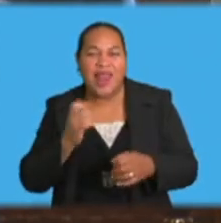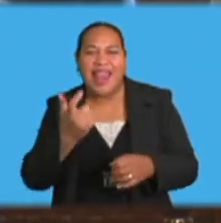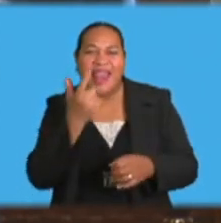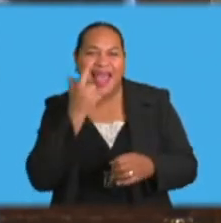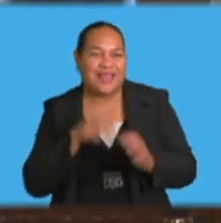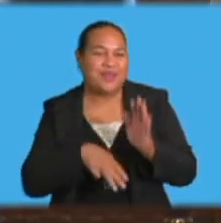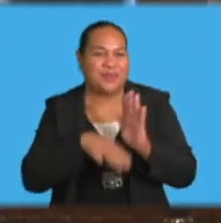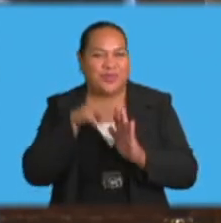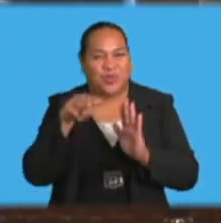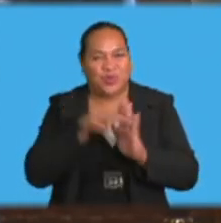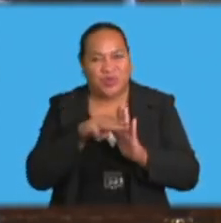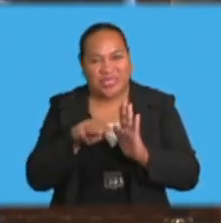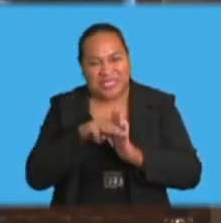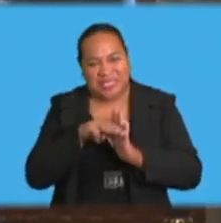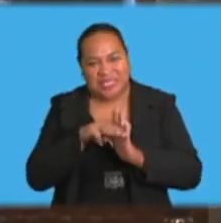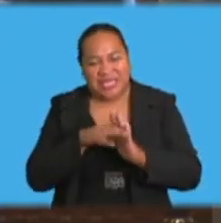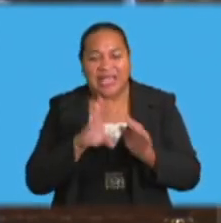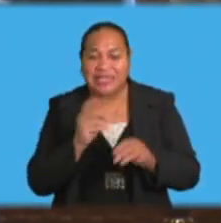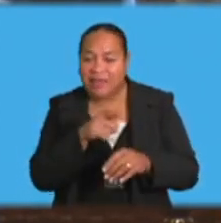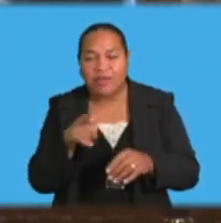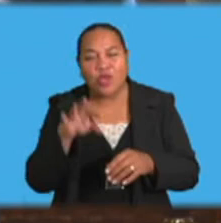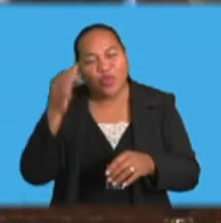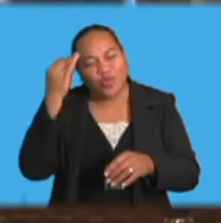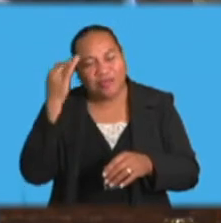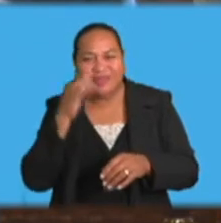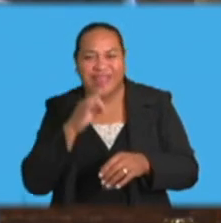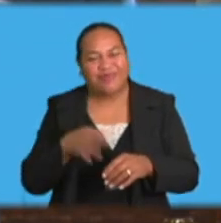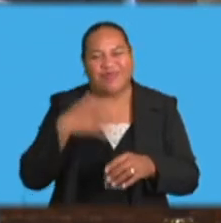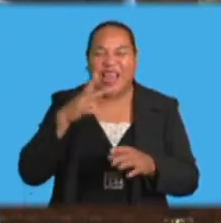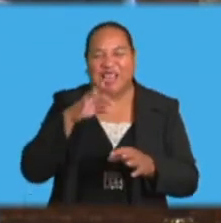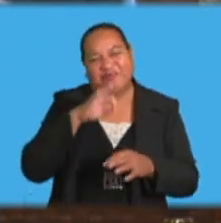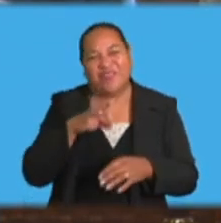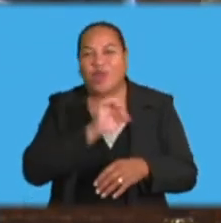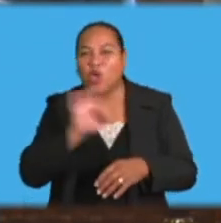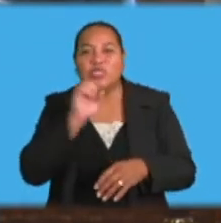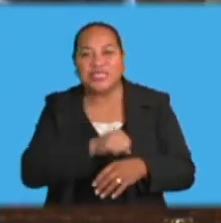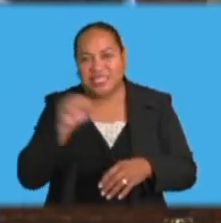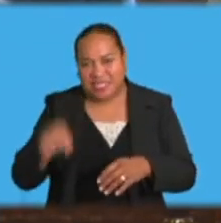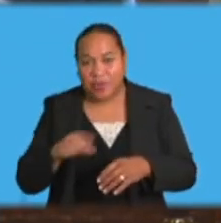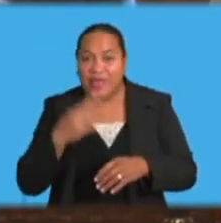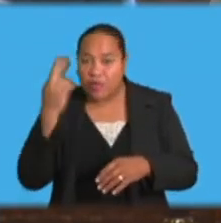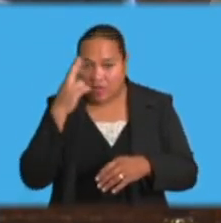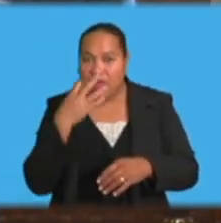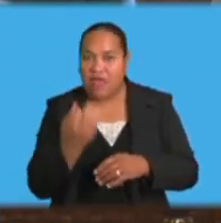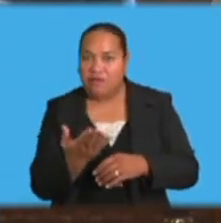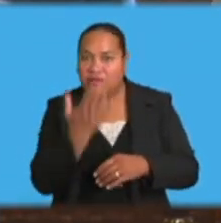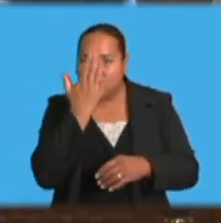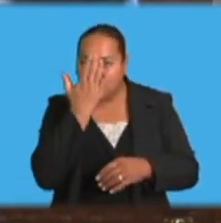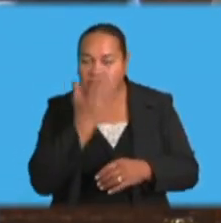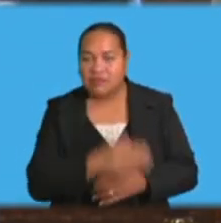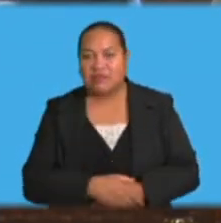maturity. They may not take seriously enough the risk that they face. And this is very important for us to